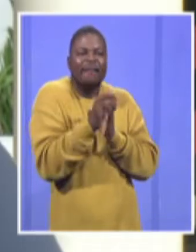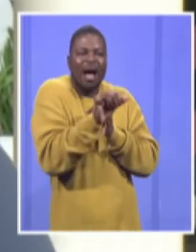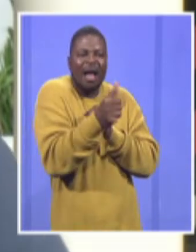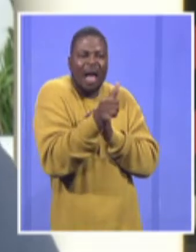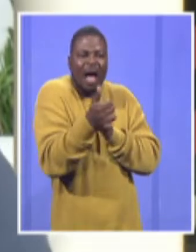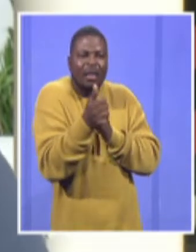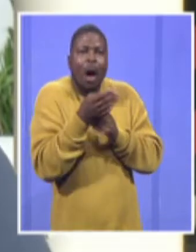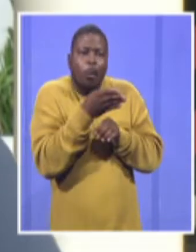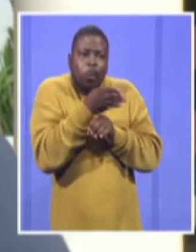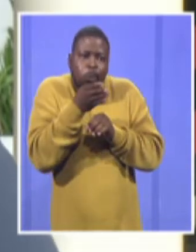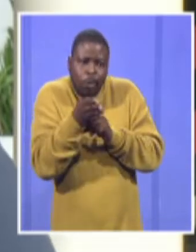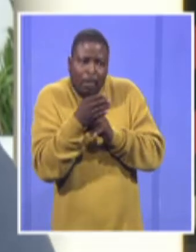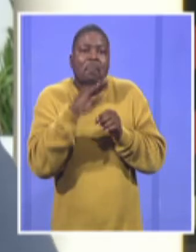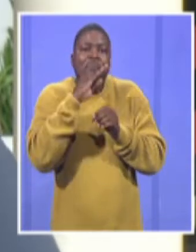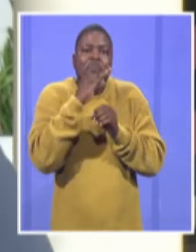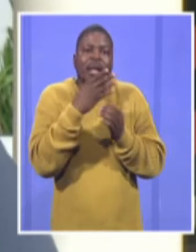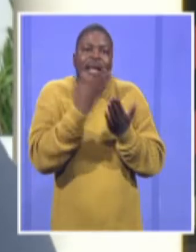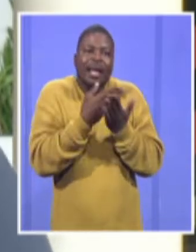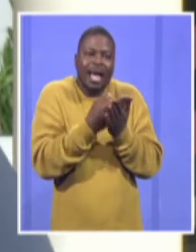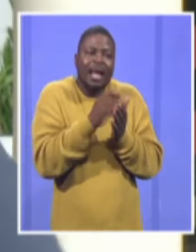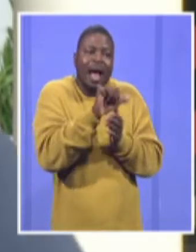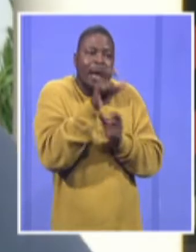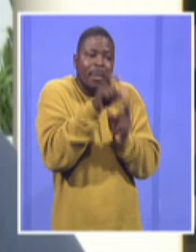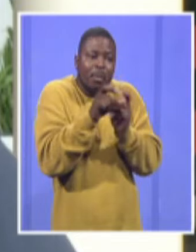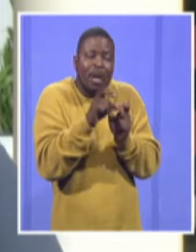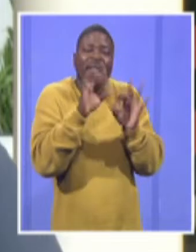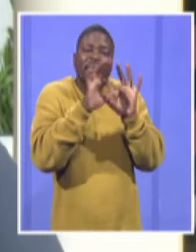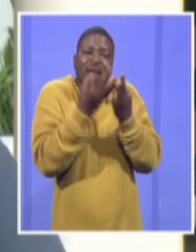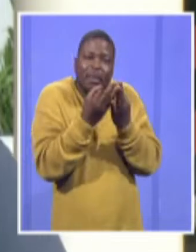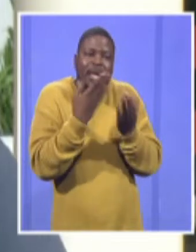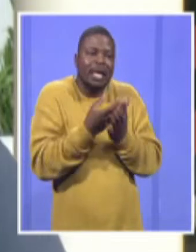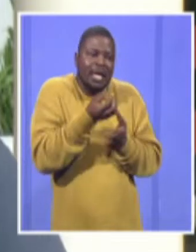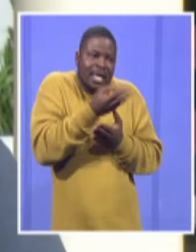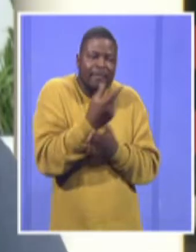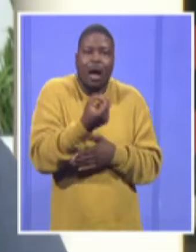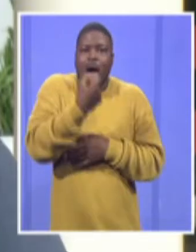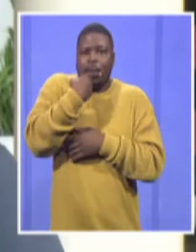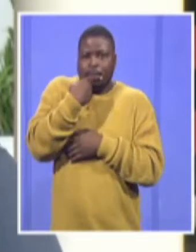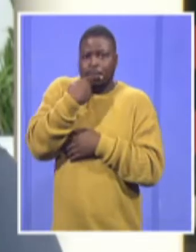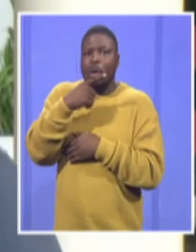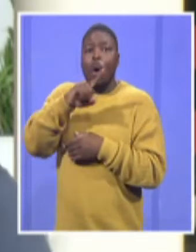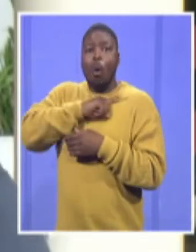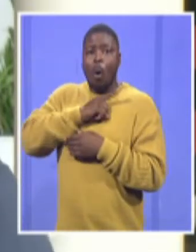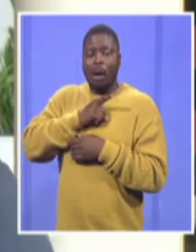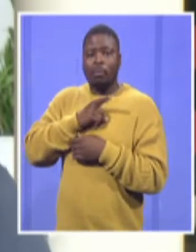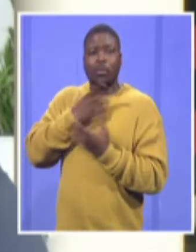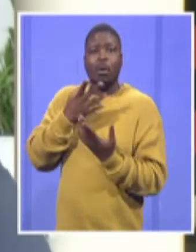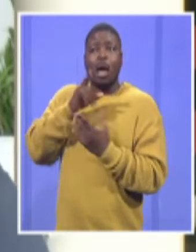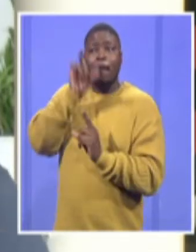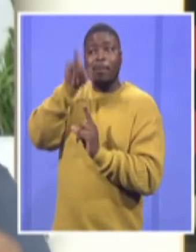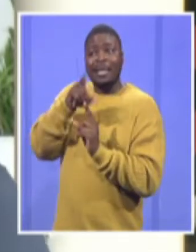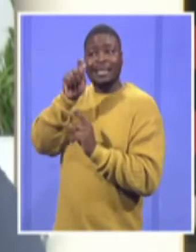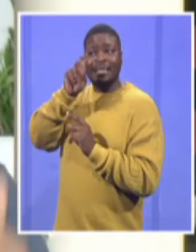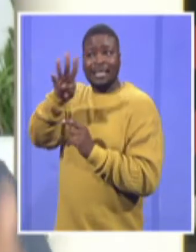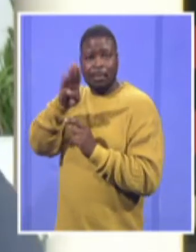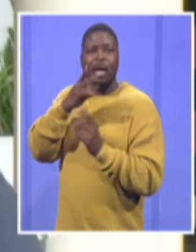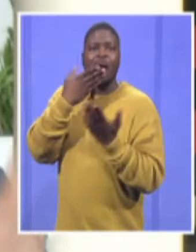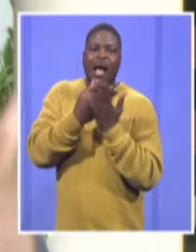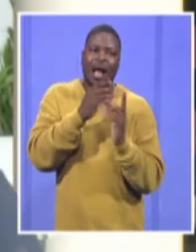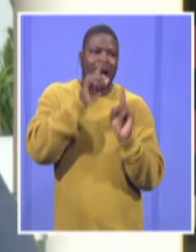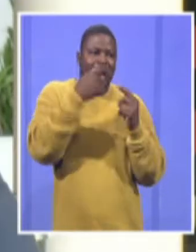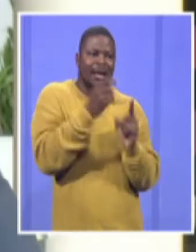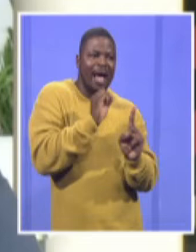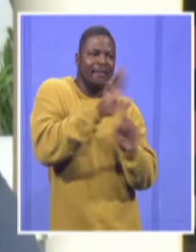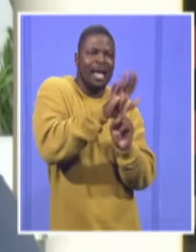be able to have, or you won't be infected with TB because we are with a person with the TB. That pill, you only take